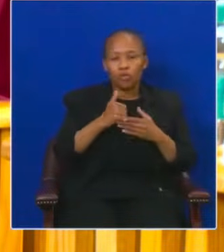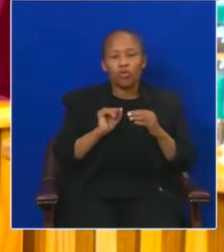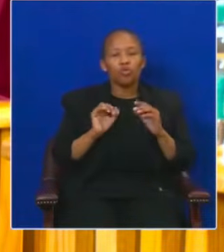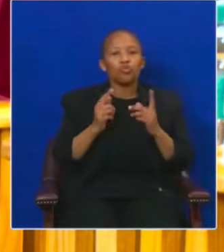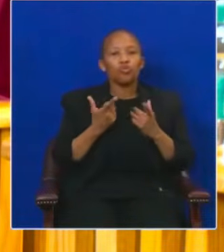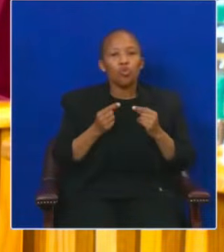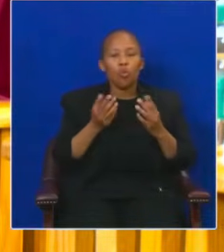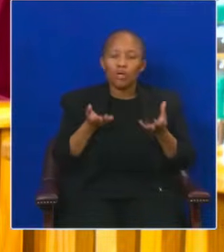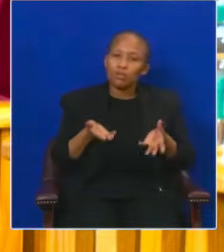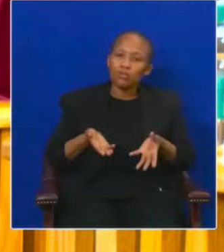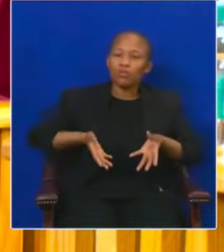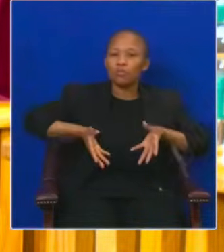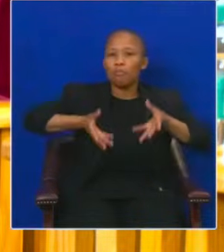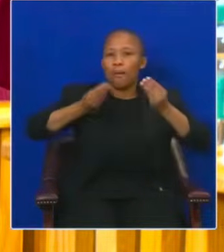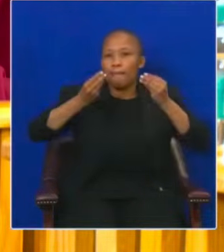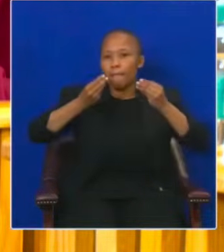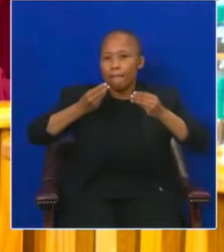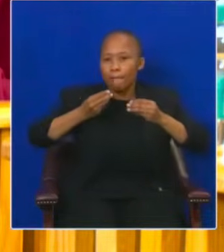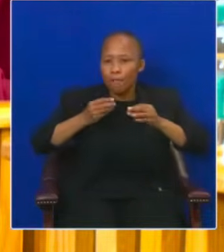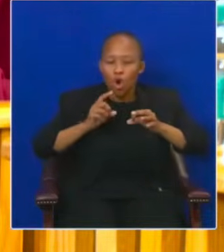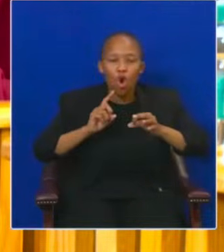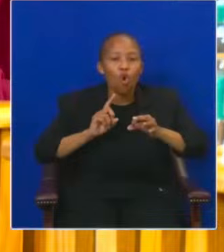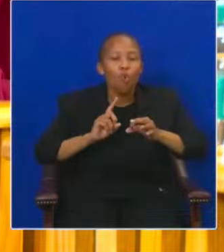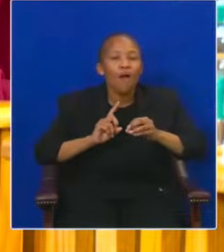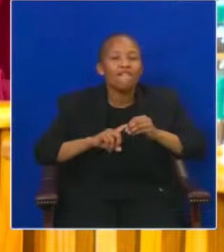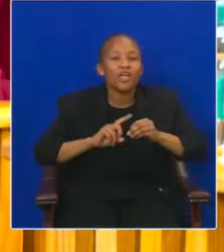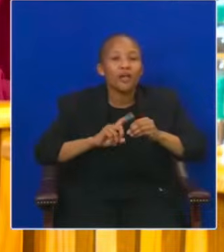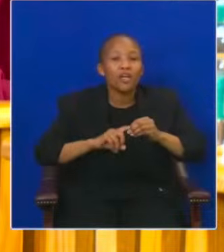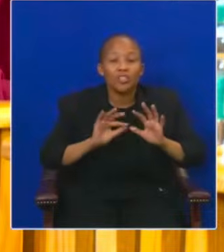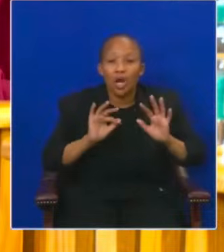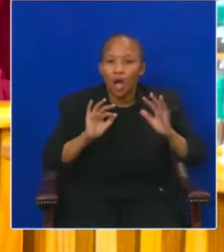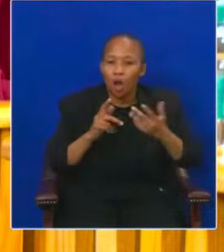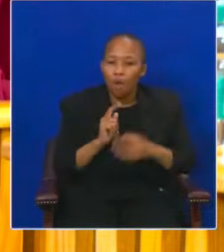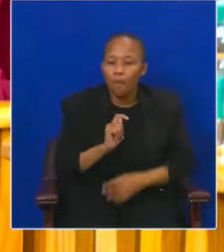by paying for his tuition fees, and in return,